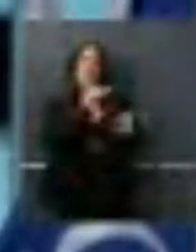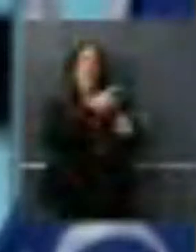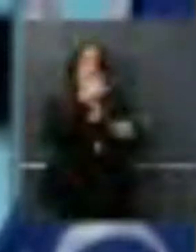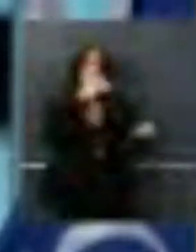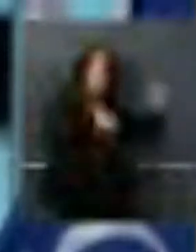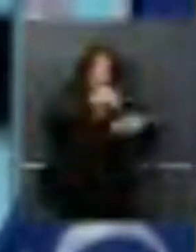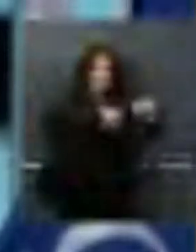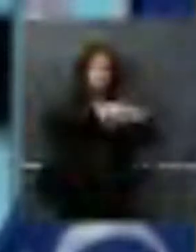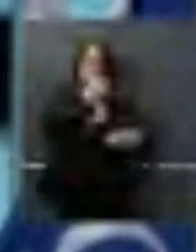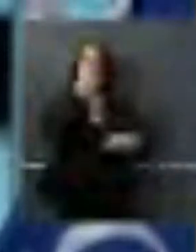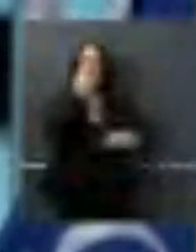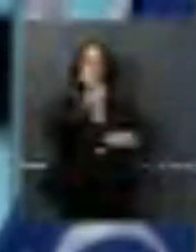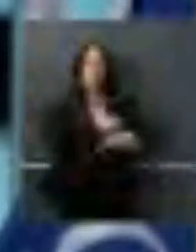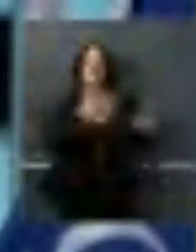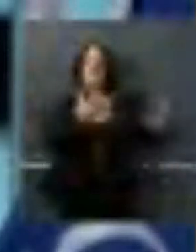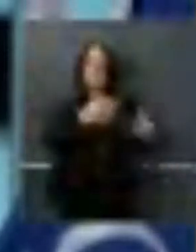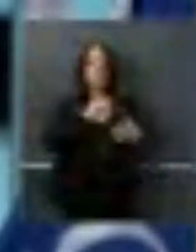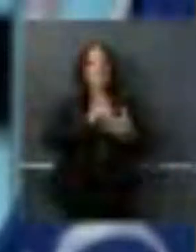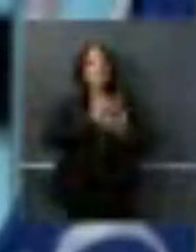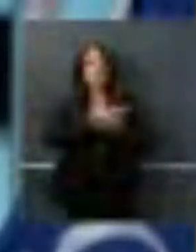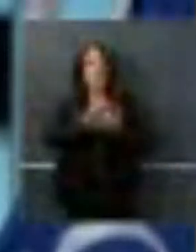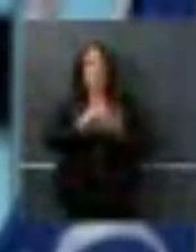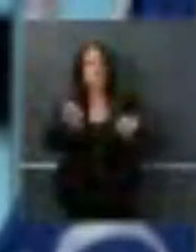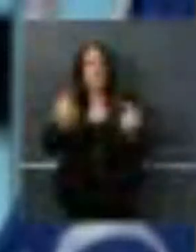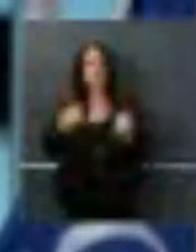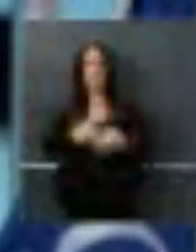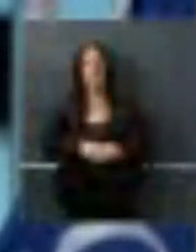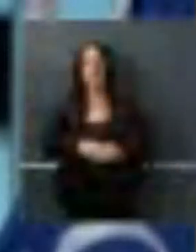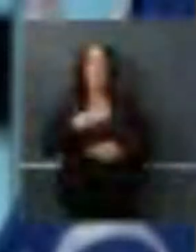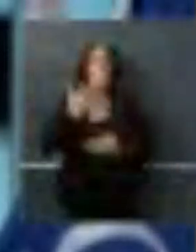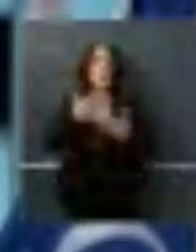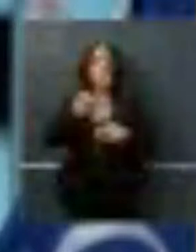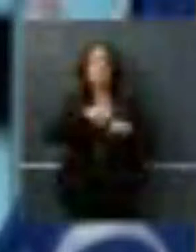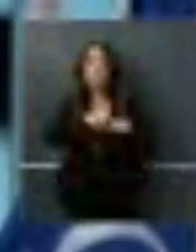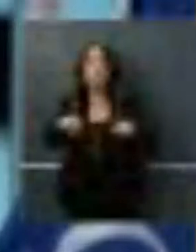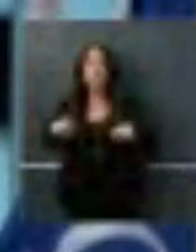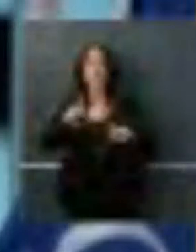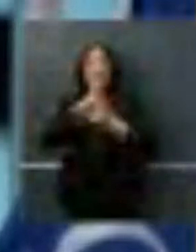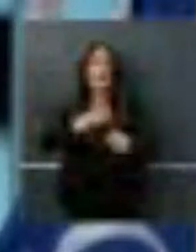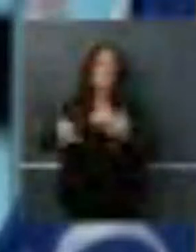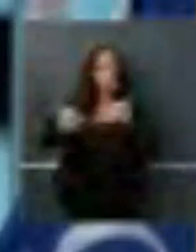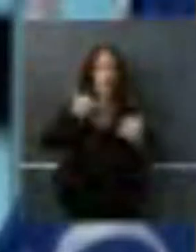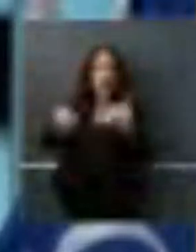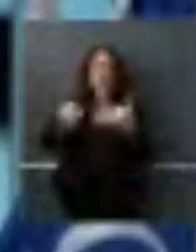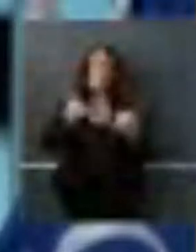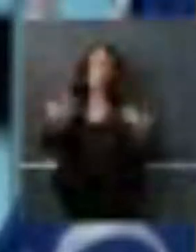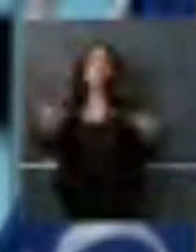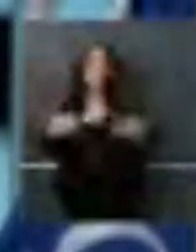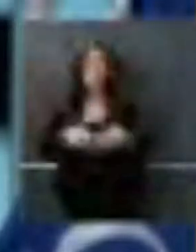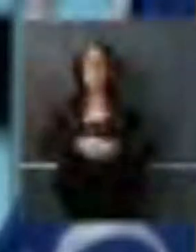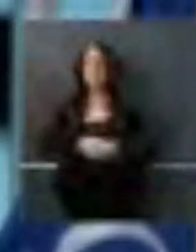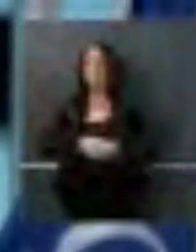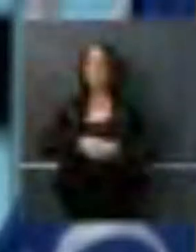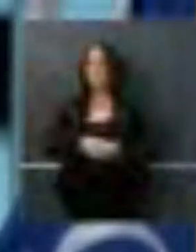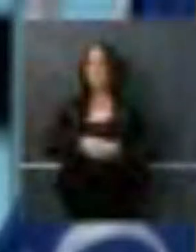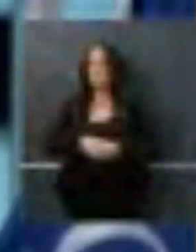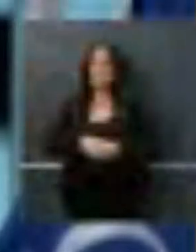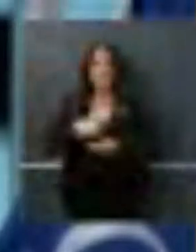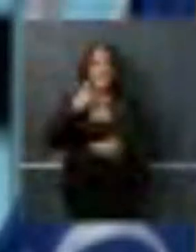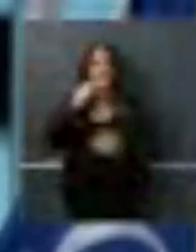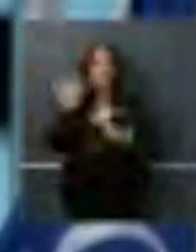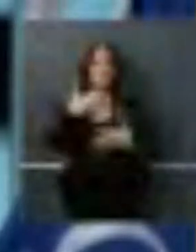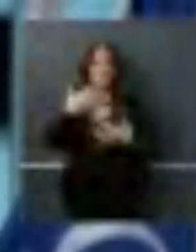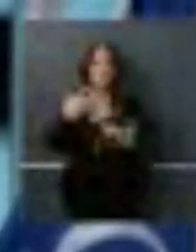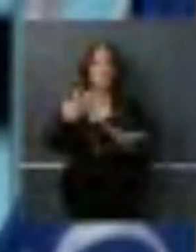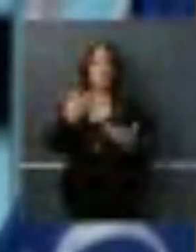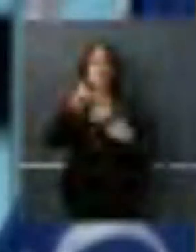one of the first offerings and one of the most impactful things the first cohort of volunteers is doing is making